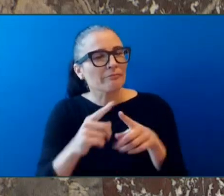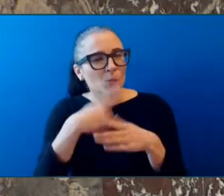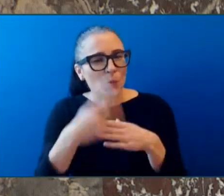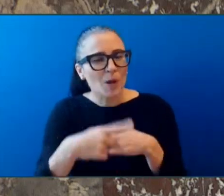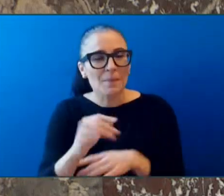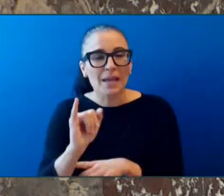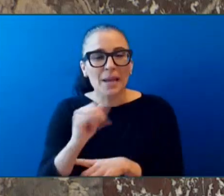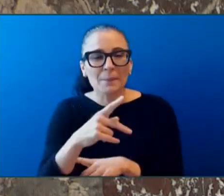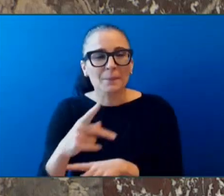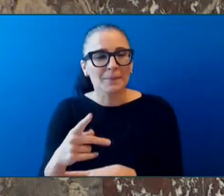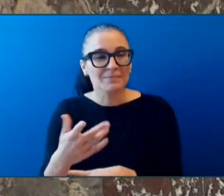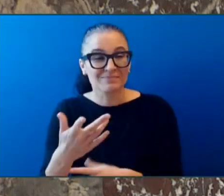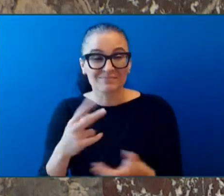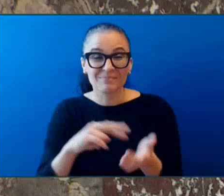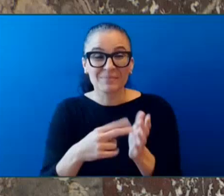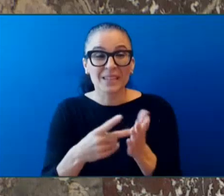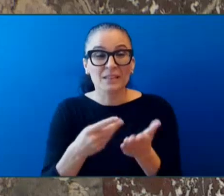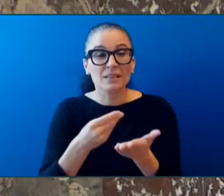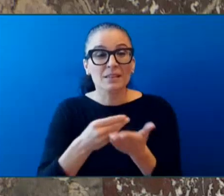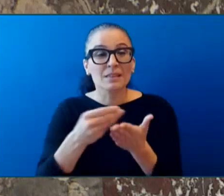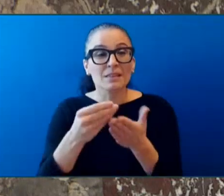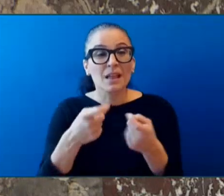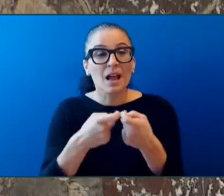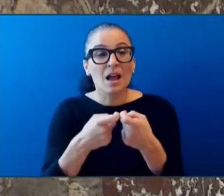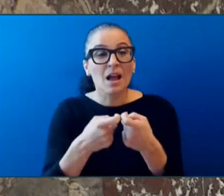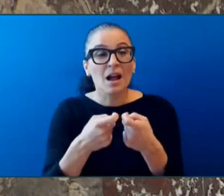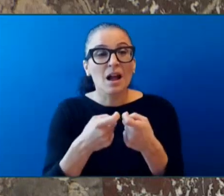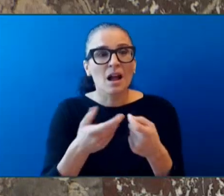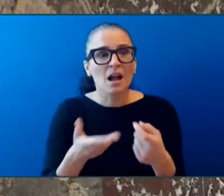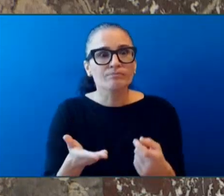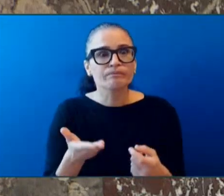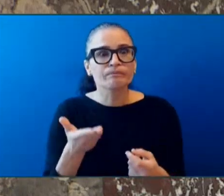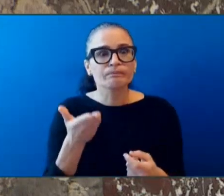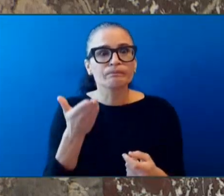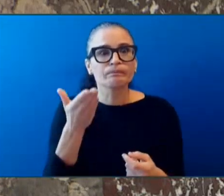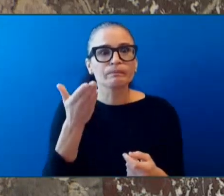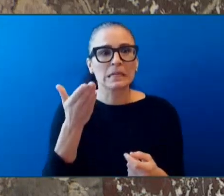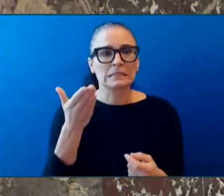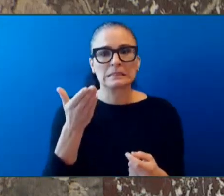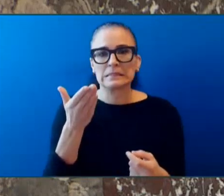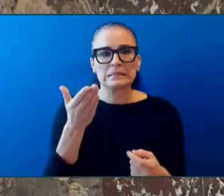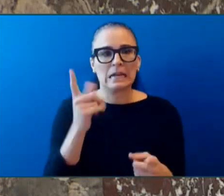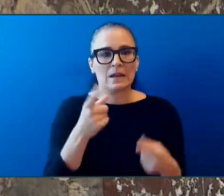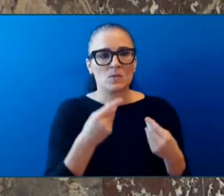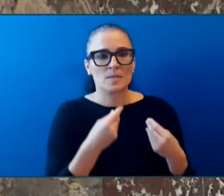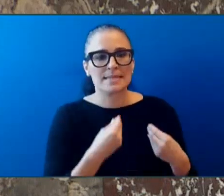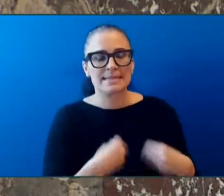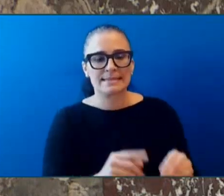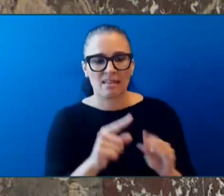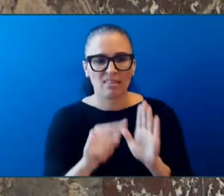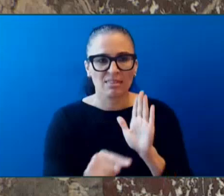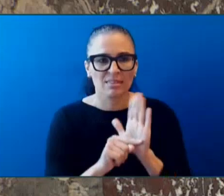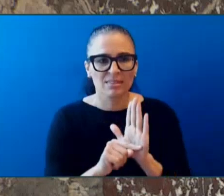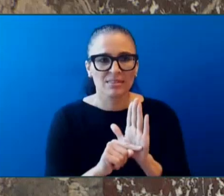by families across the province, and then they took big donations to fund their party.